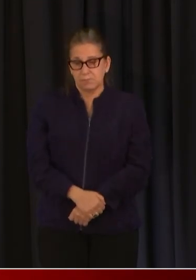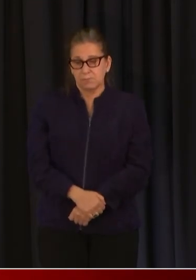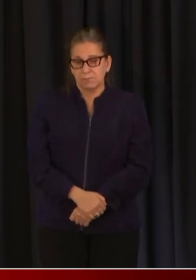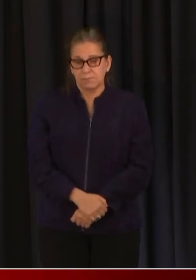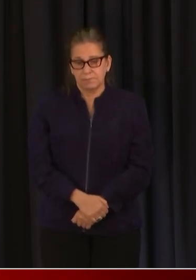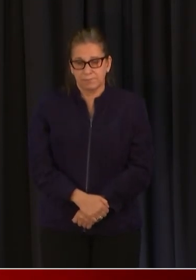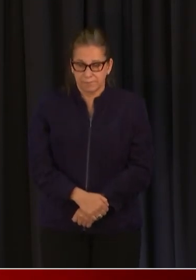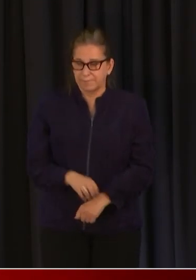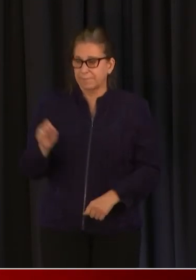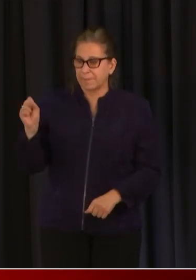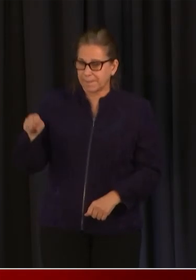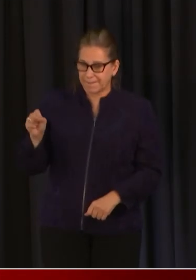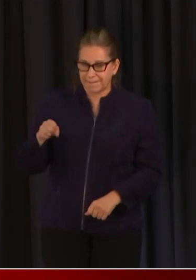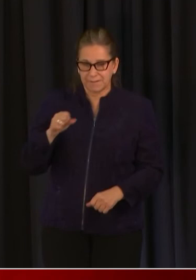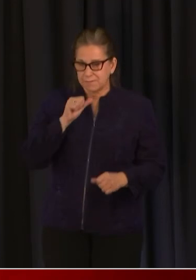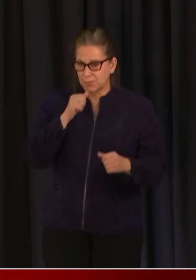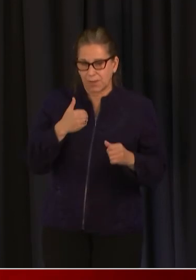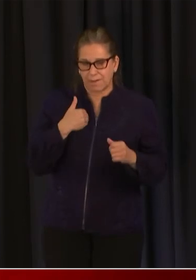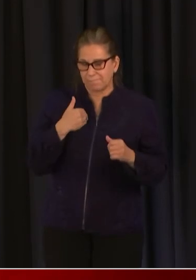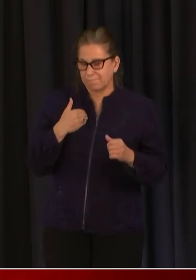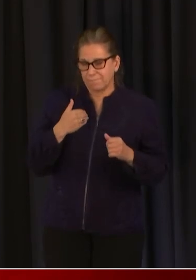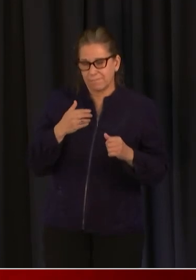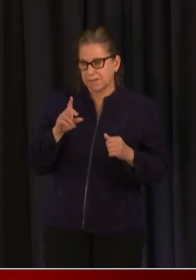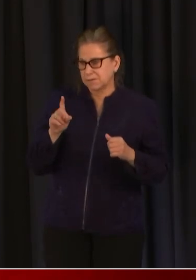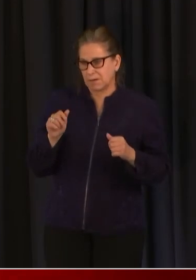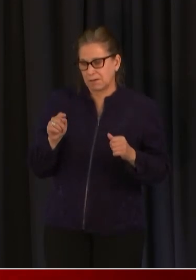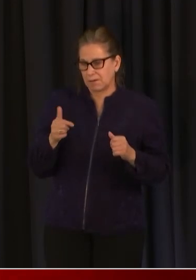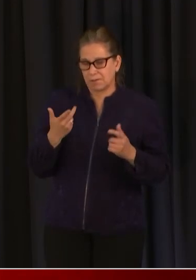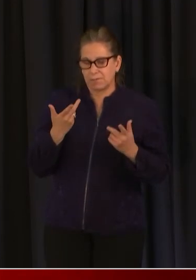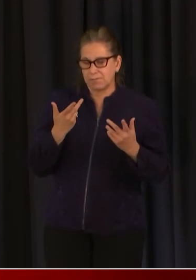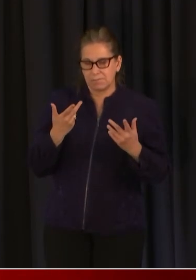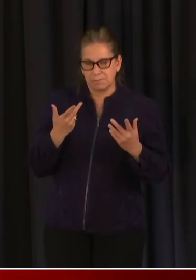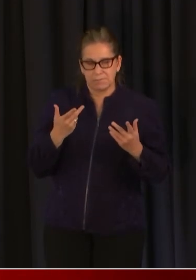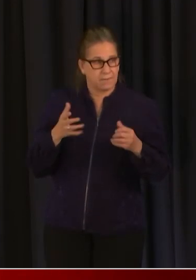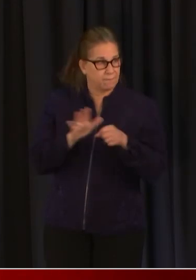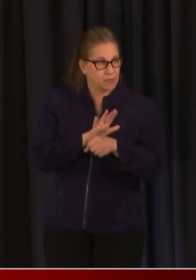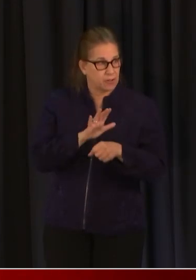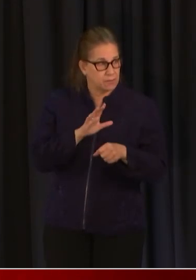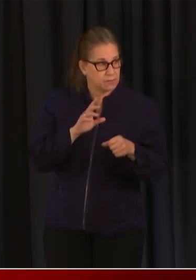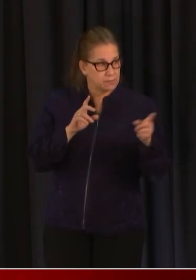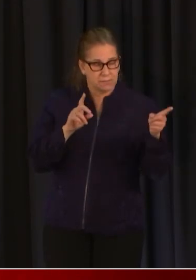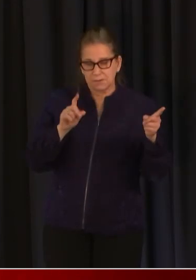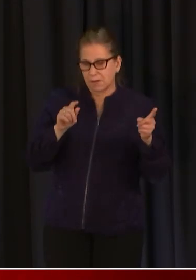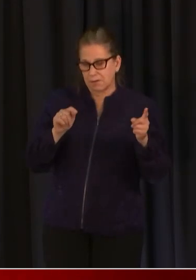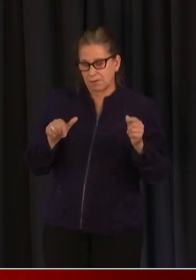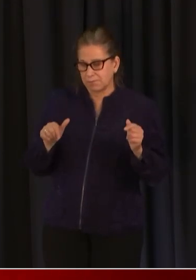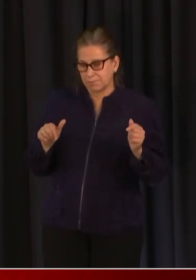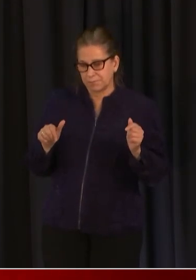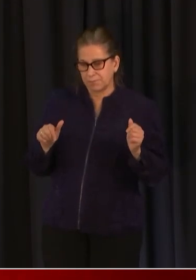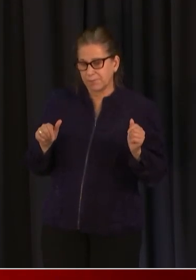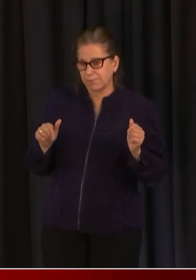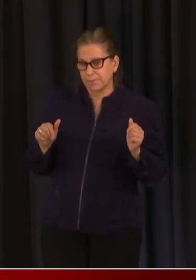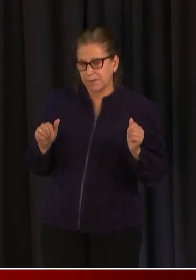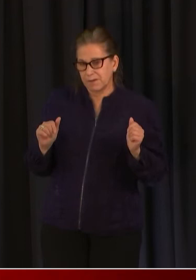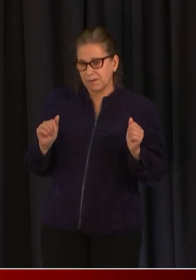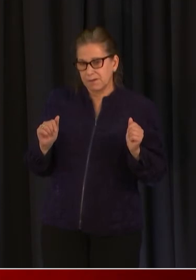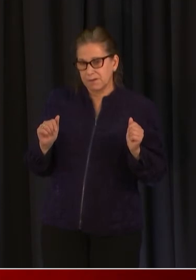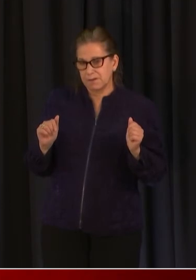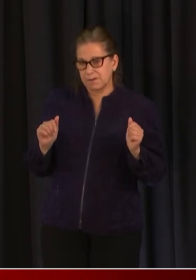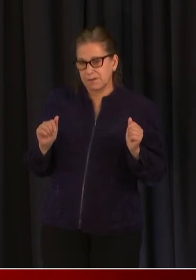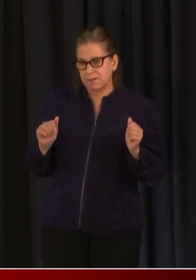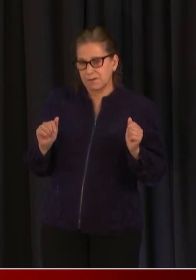it does, but not to the extent that we would prefer. So there is an interchange of where states can send data to each